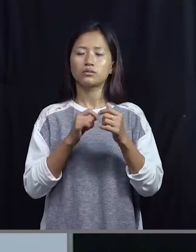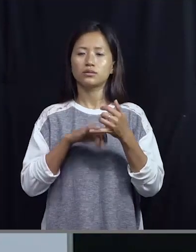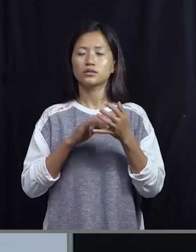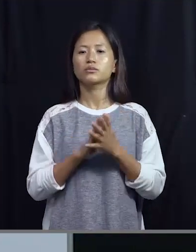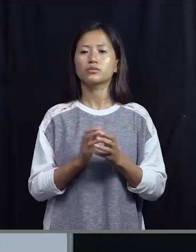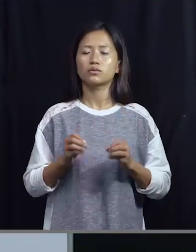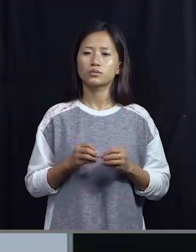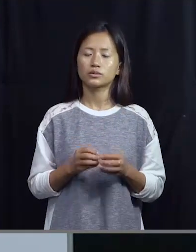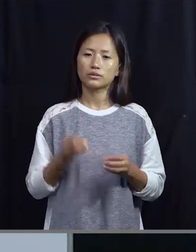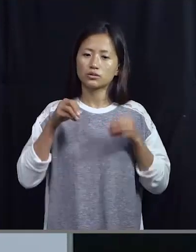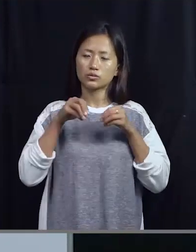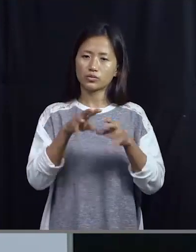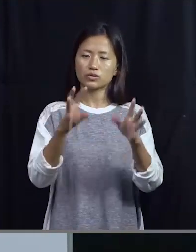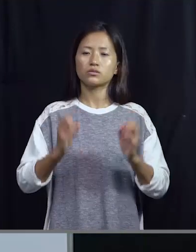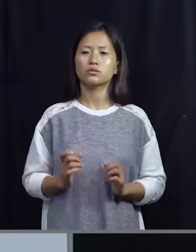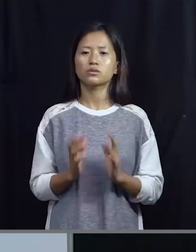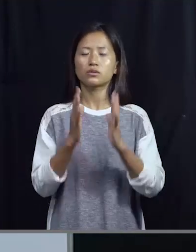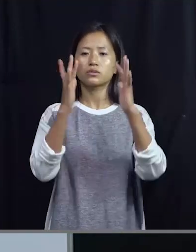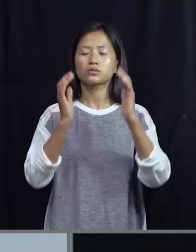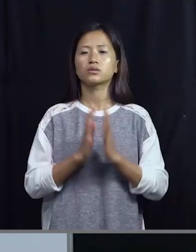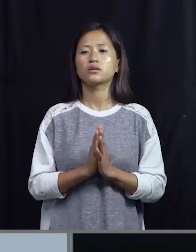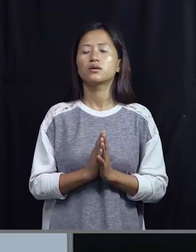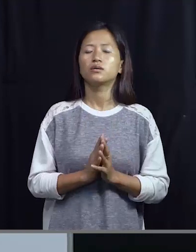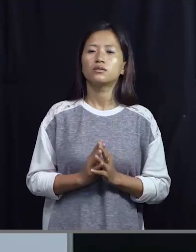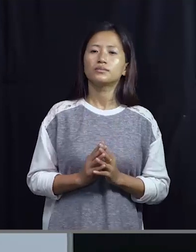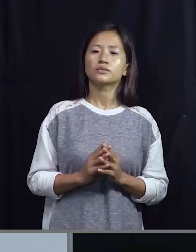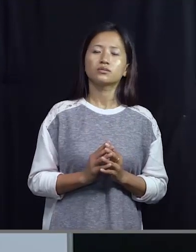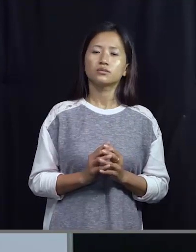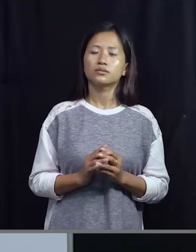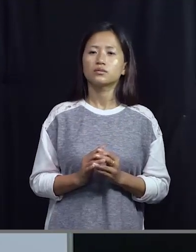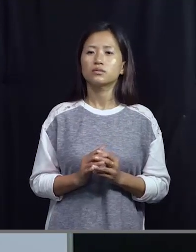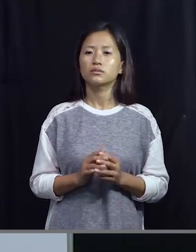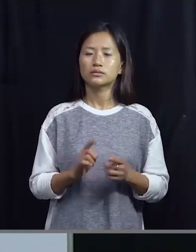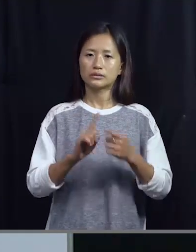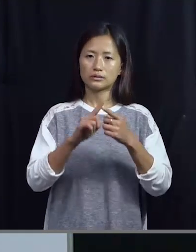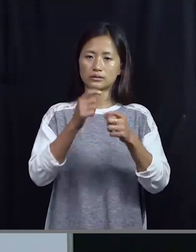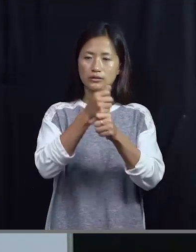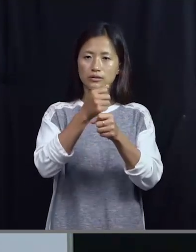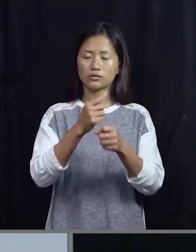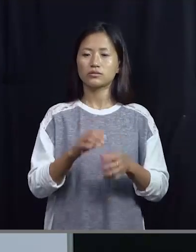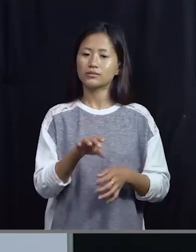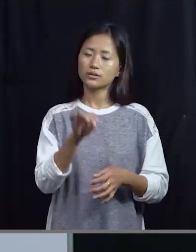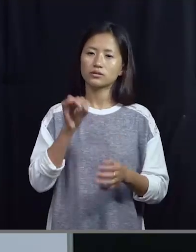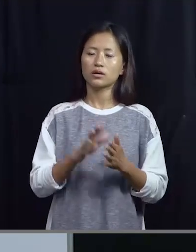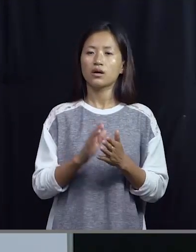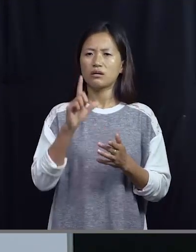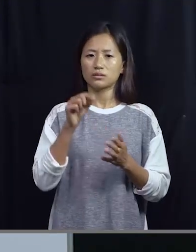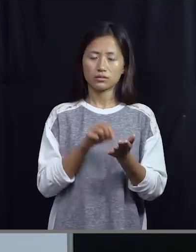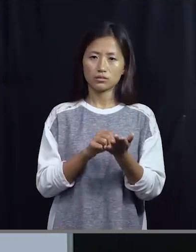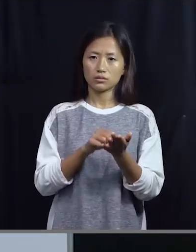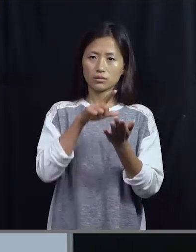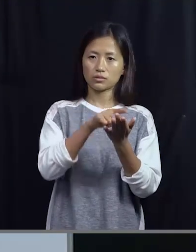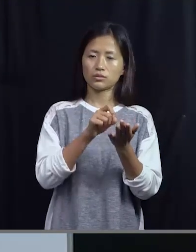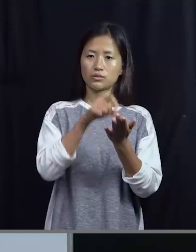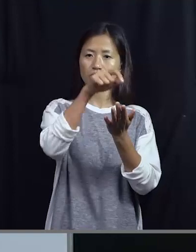they are sprayed on the crops. When they are sprayed on the crops, what will happen is that, let's take example of a locust. Okay, you know what is a locust. It comes